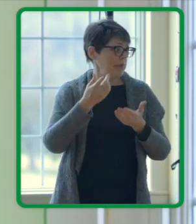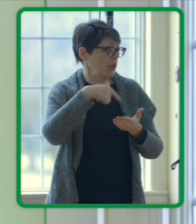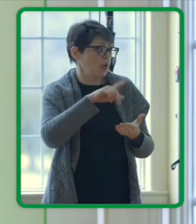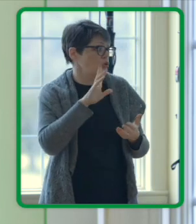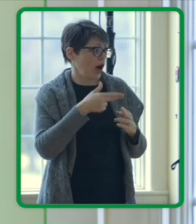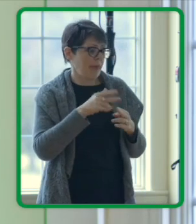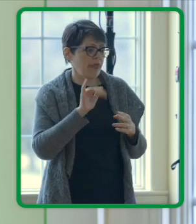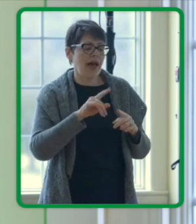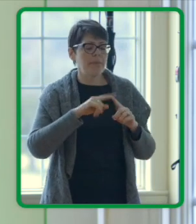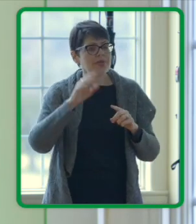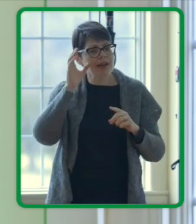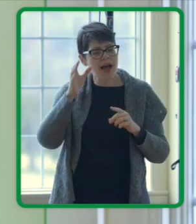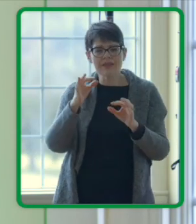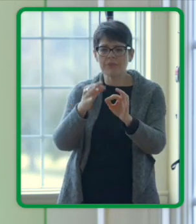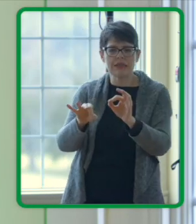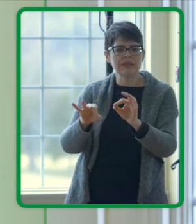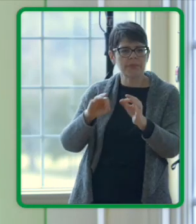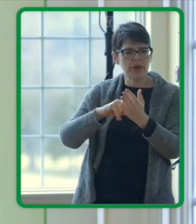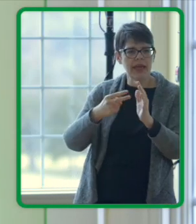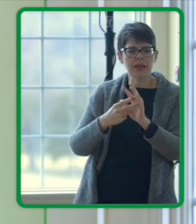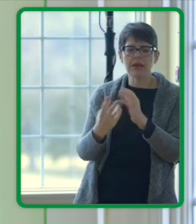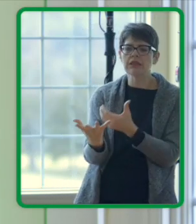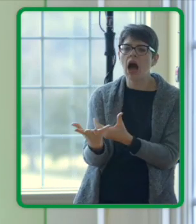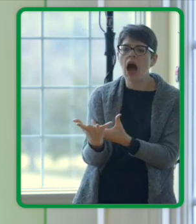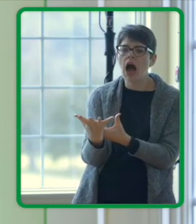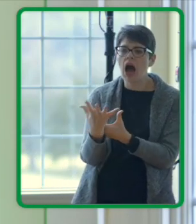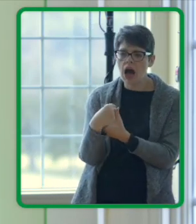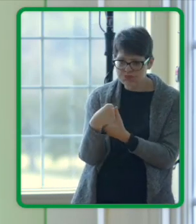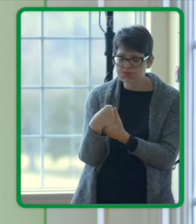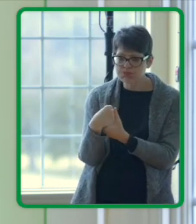it's simple. It's about including everyone.